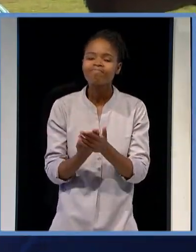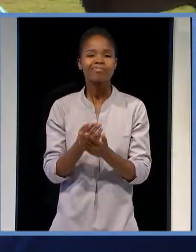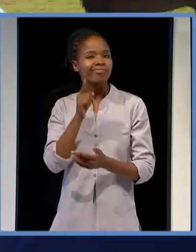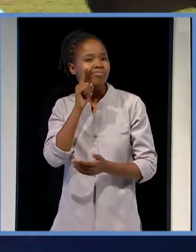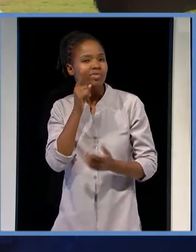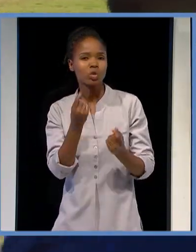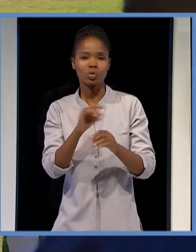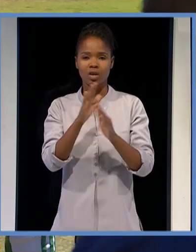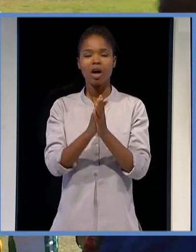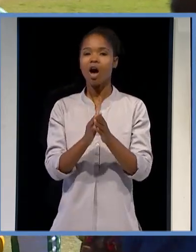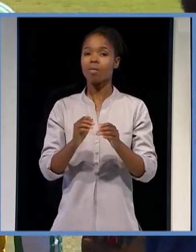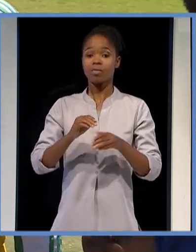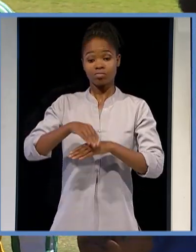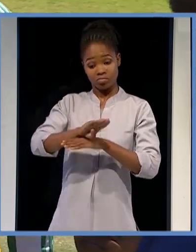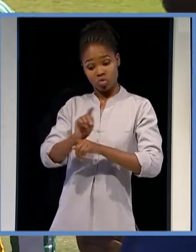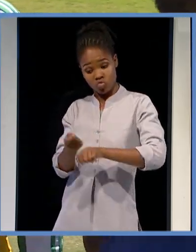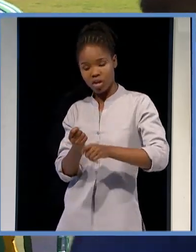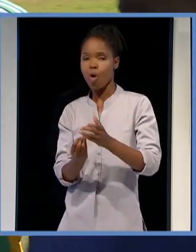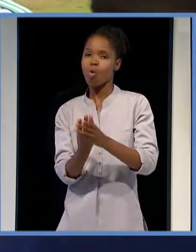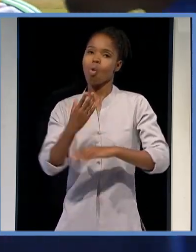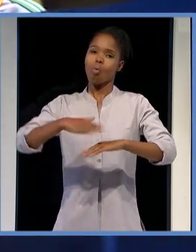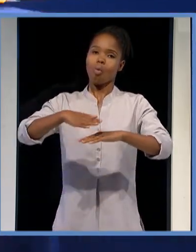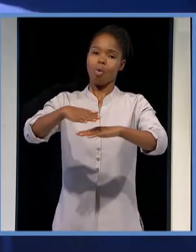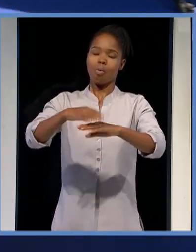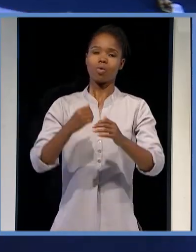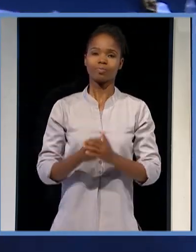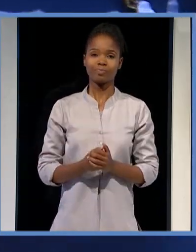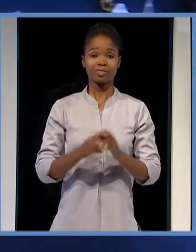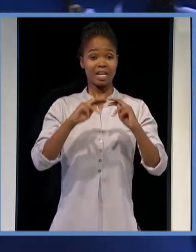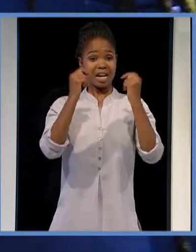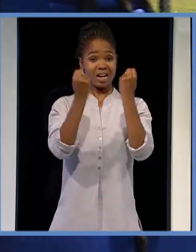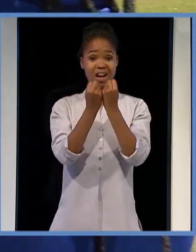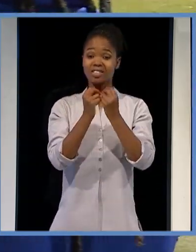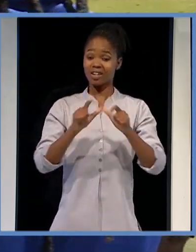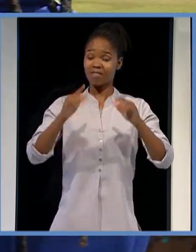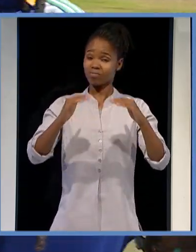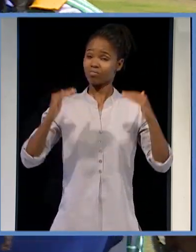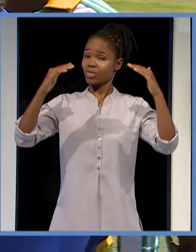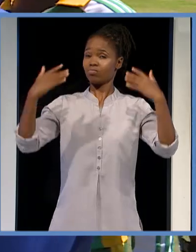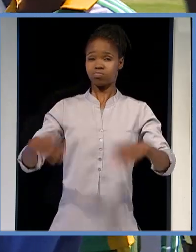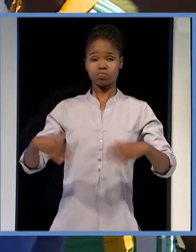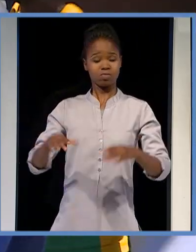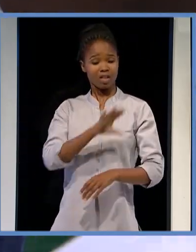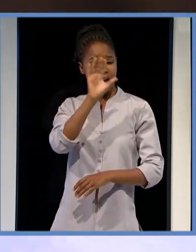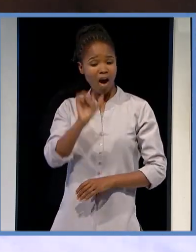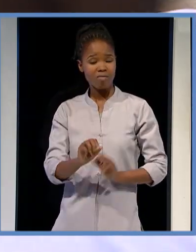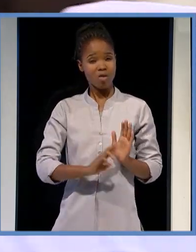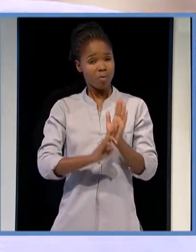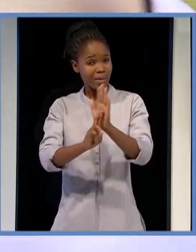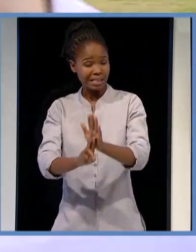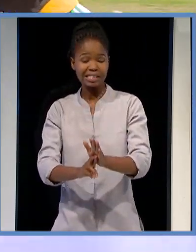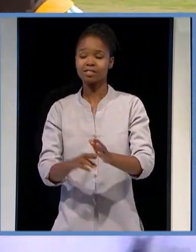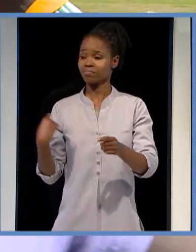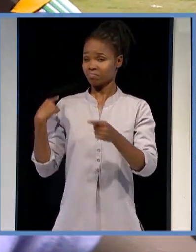we let the game grow. You Yeah. know? So, go national level, you're representing South Africa. I mean, what have been some